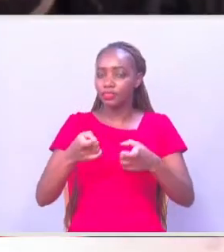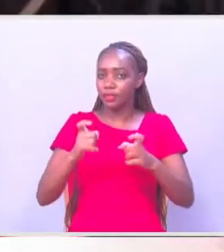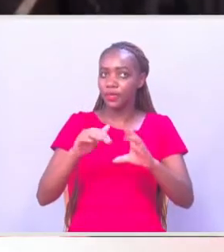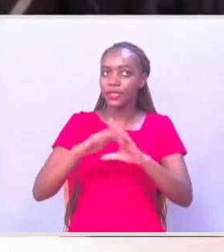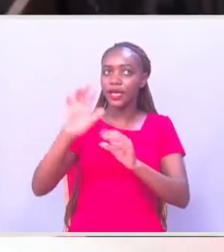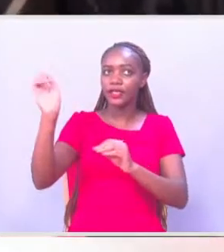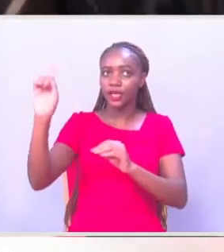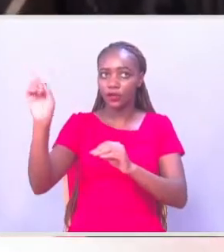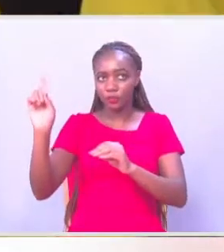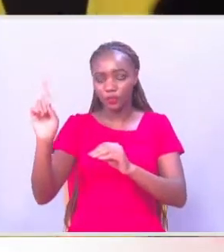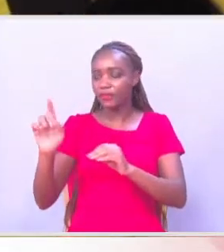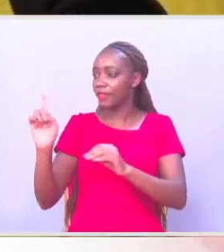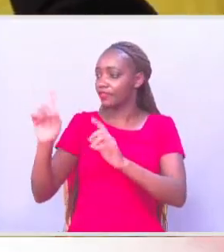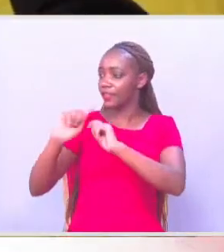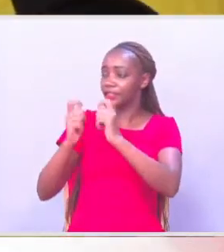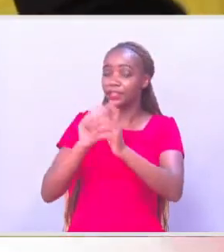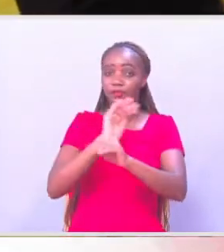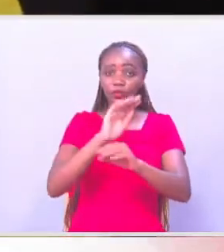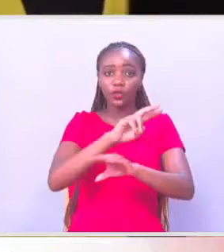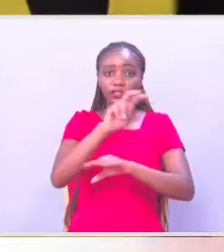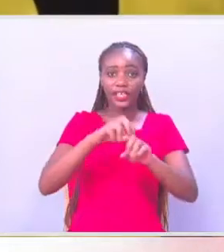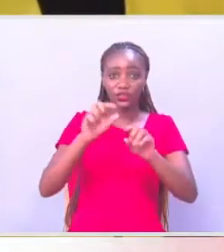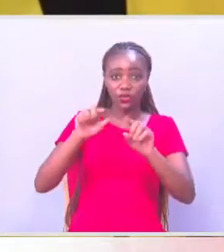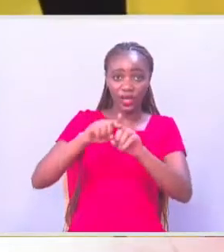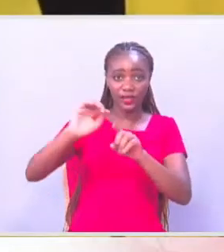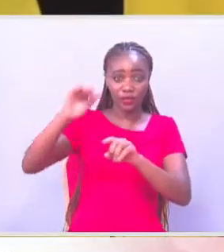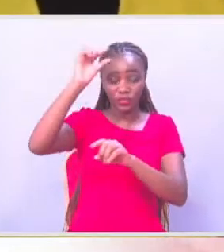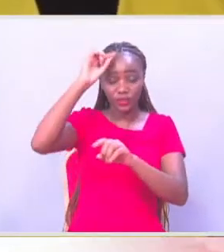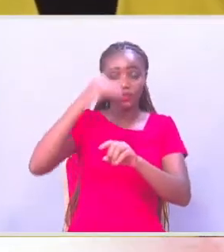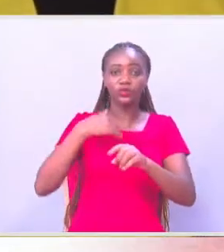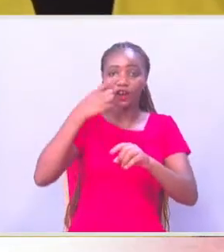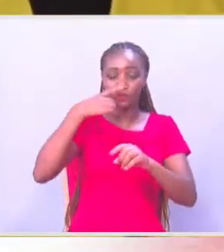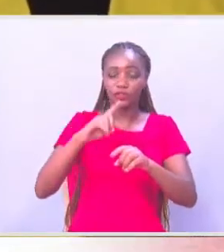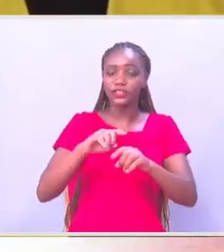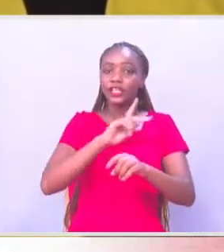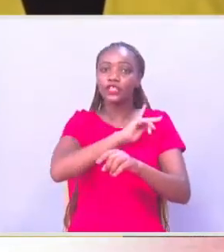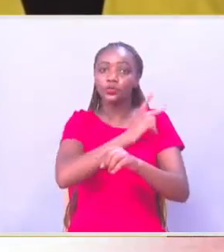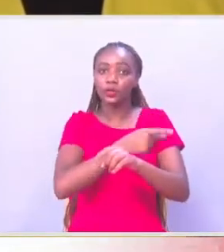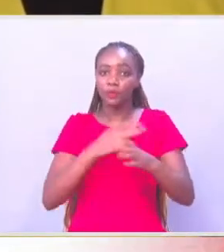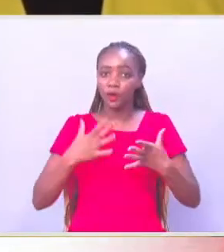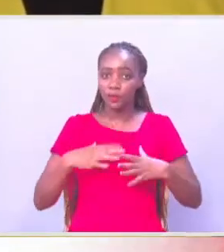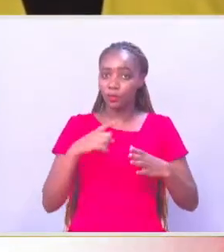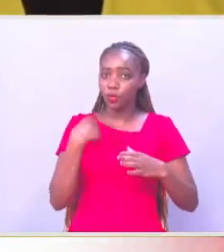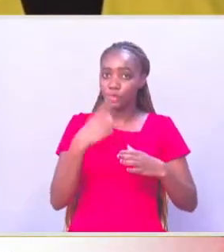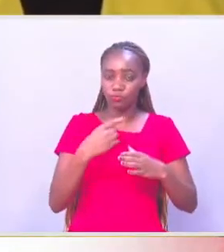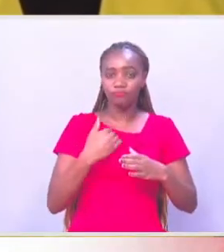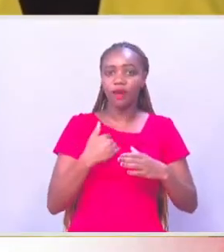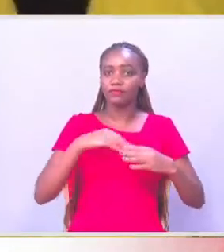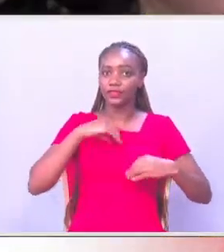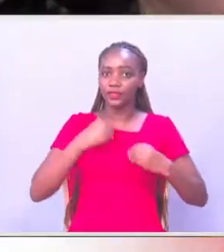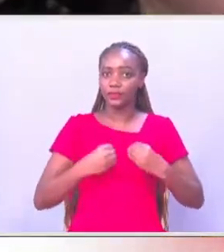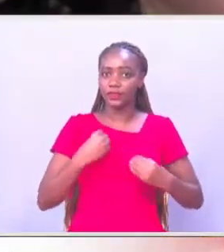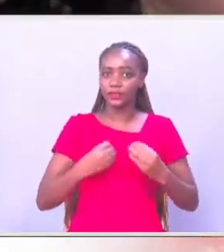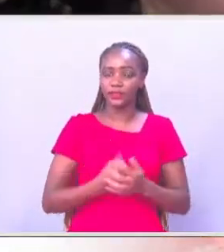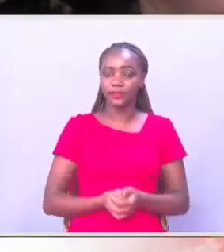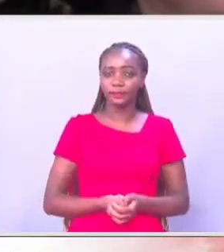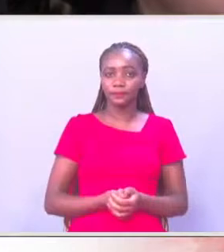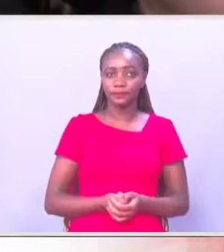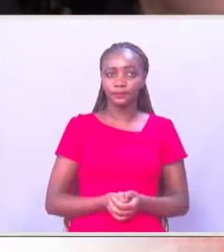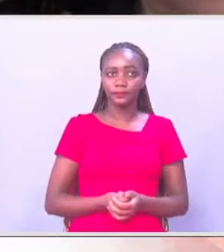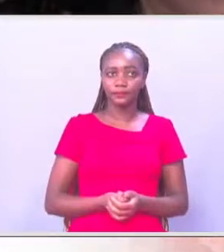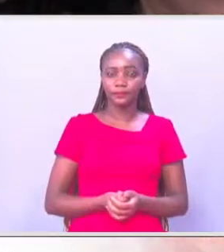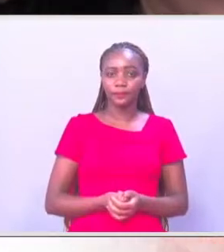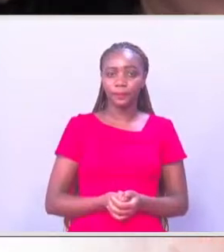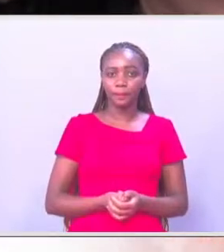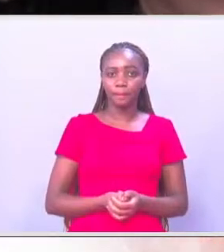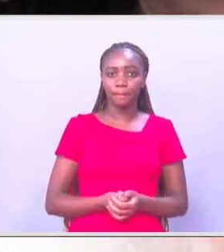government and county government to come up with policies that will empower persons living with disability. So as the